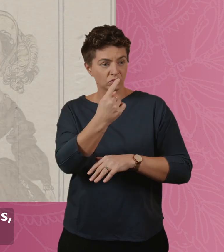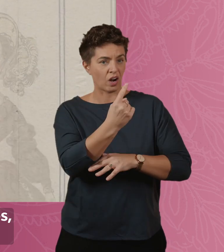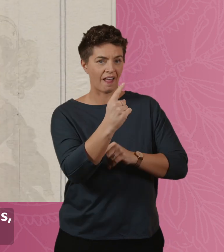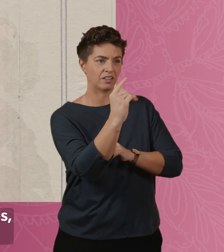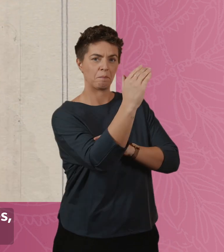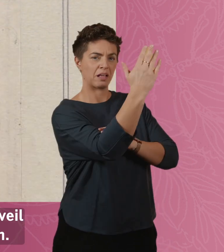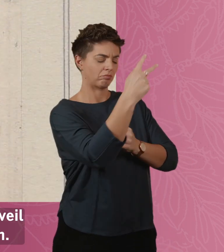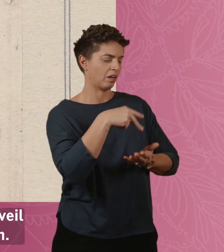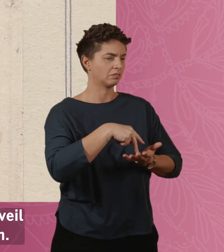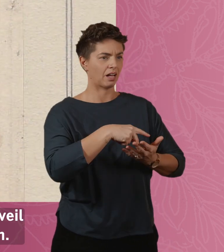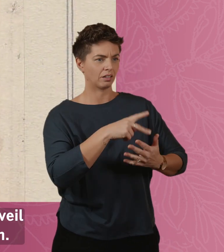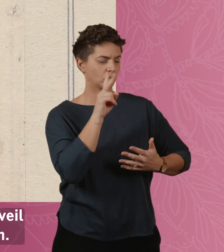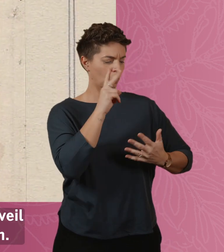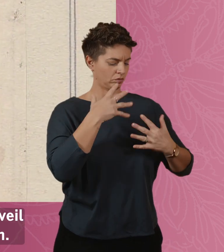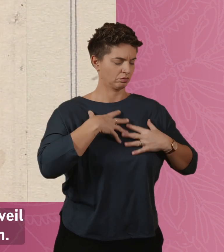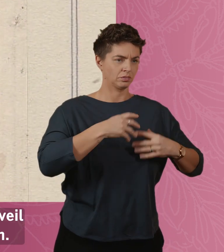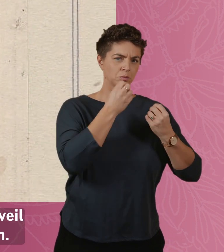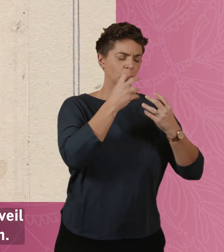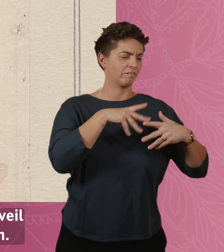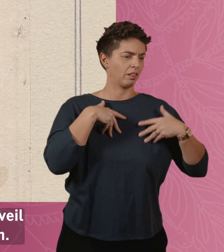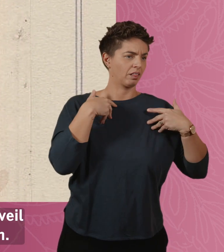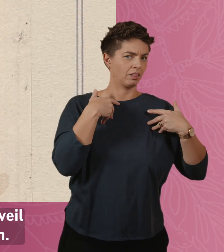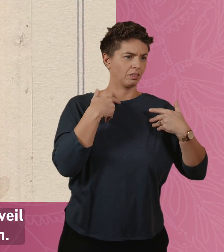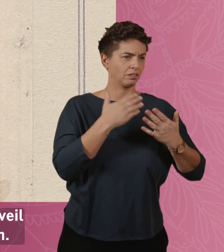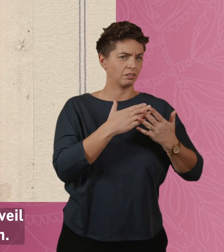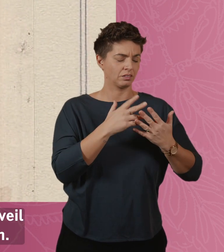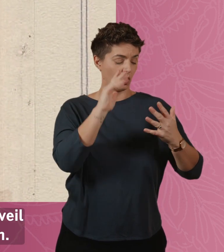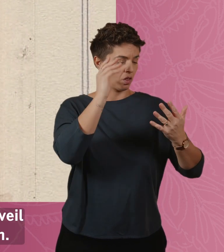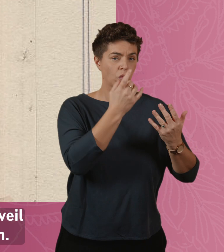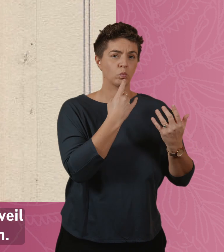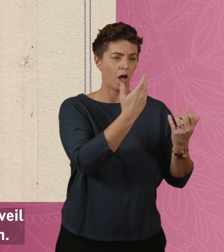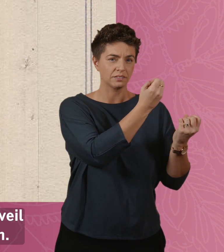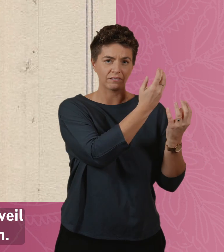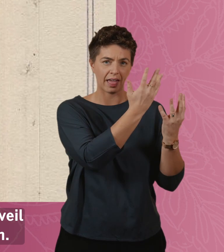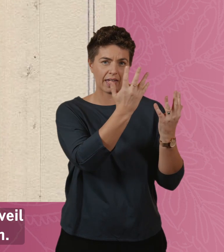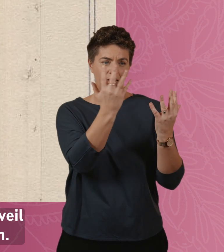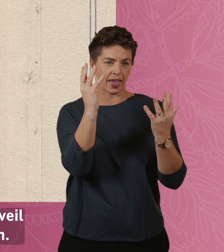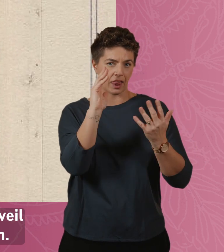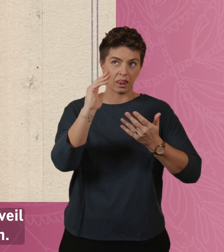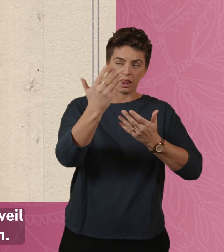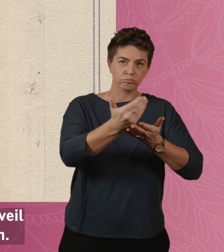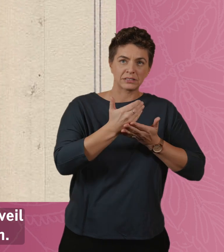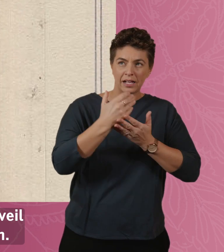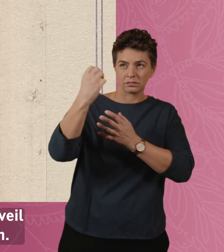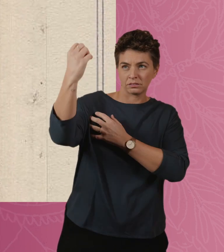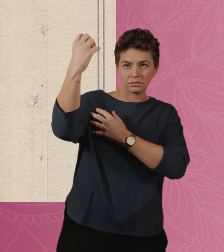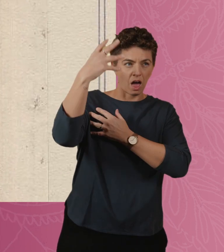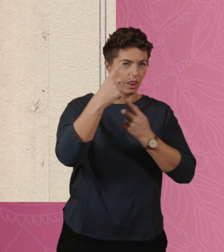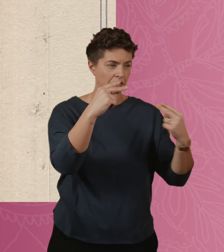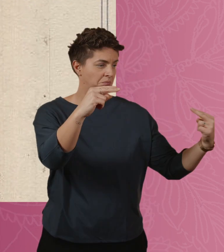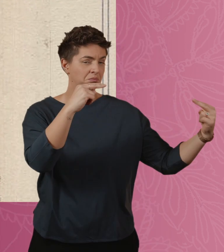glasses you stand. How little you think of that lily white veil that shields you from gazers and